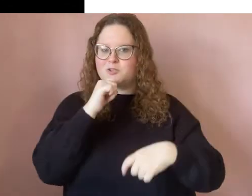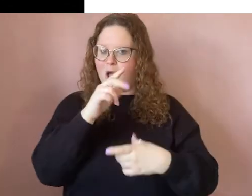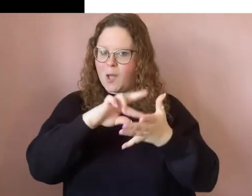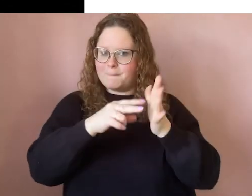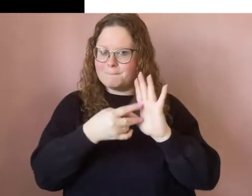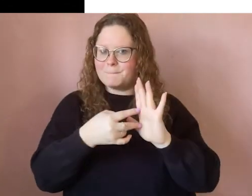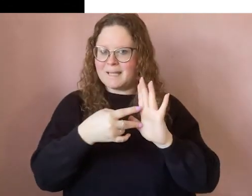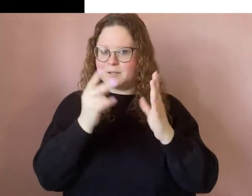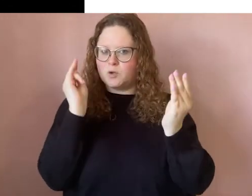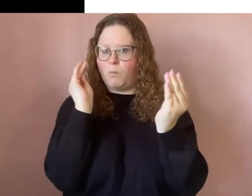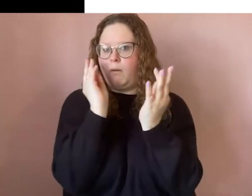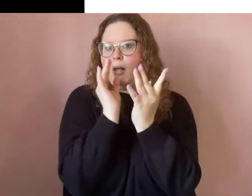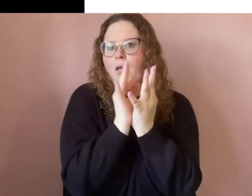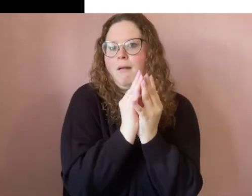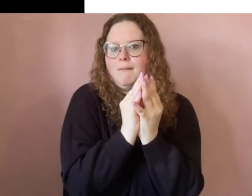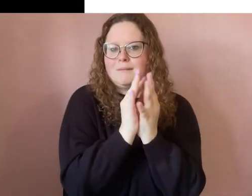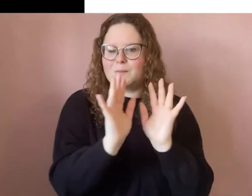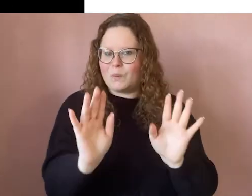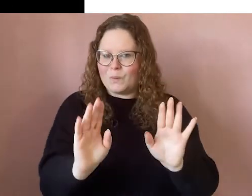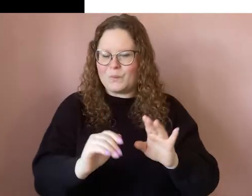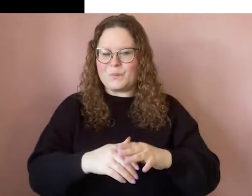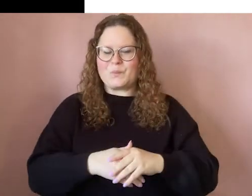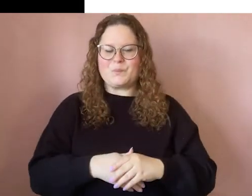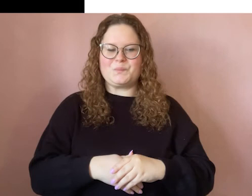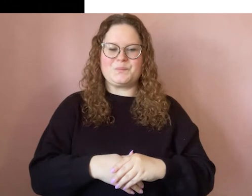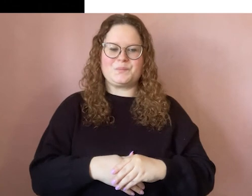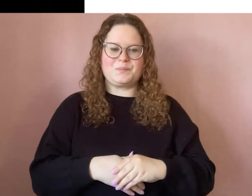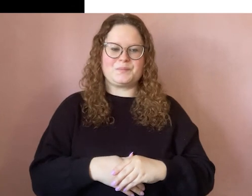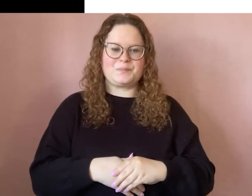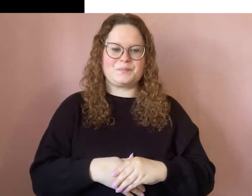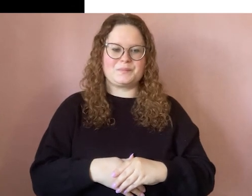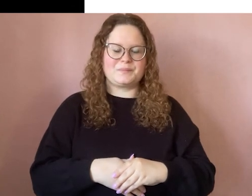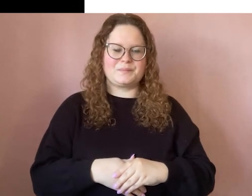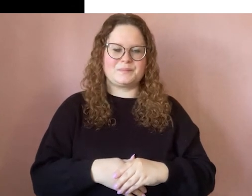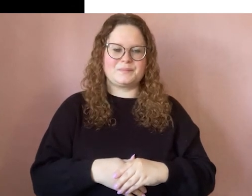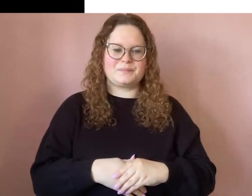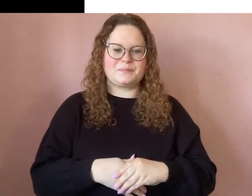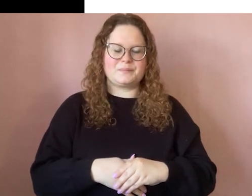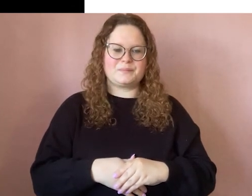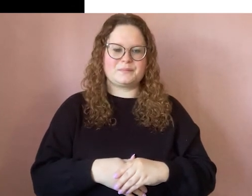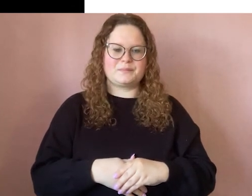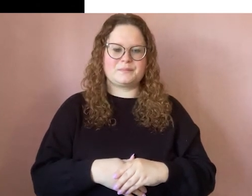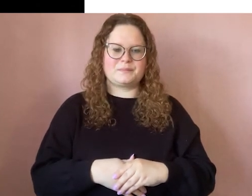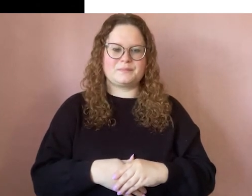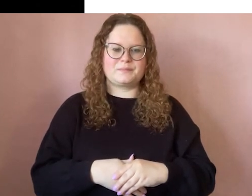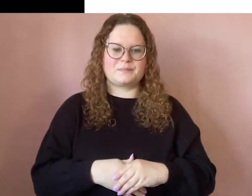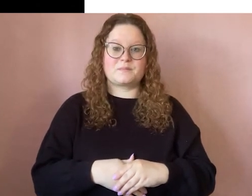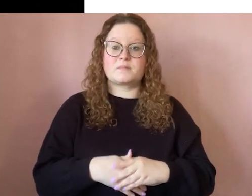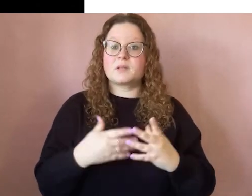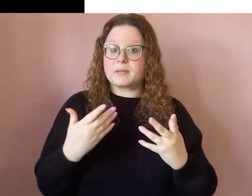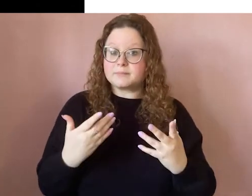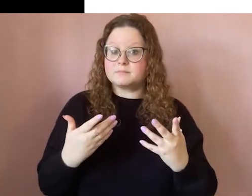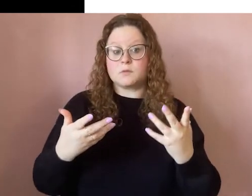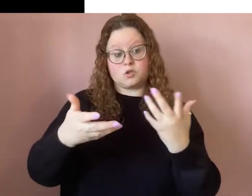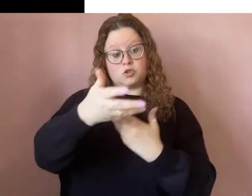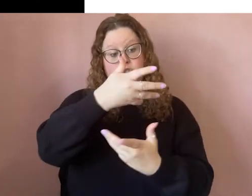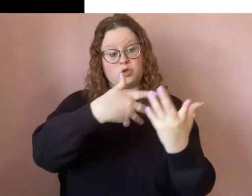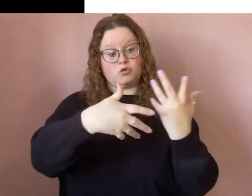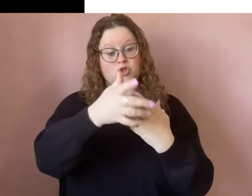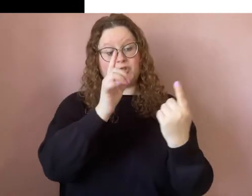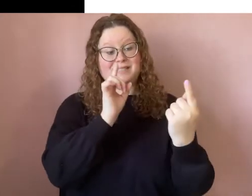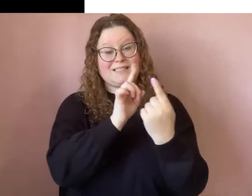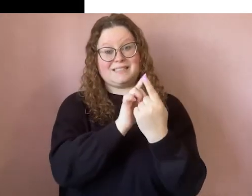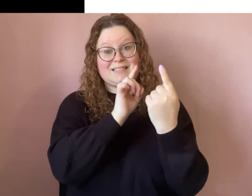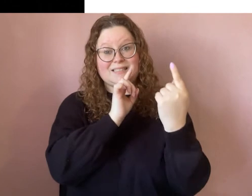and I were talking about social detailing. Could you just expound on that for folks? Because I think we're going to start a trend here. Yeah. Well, I